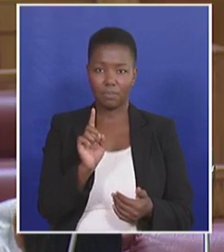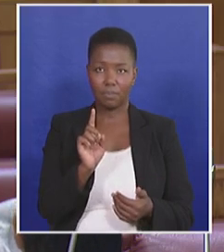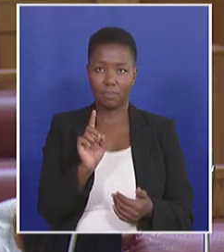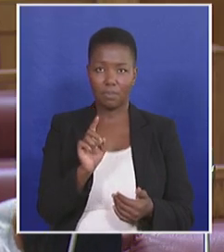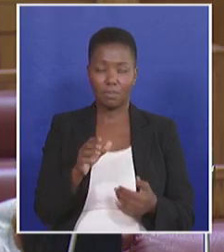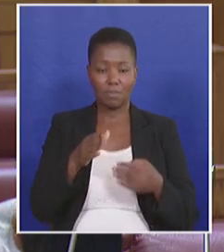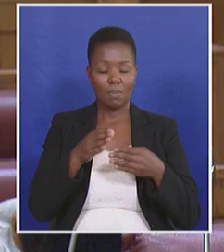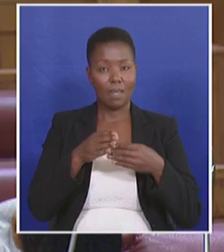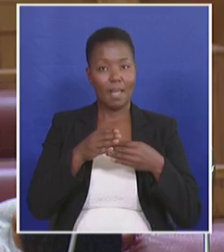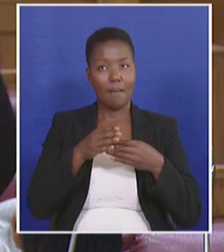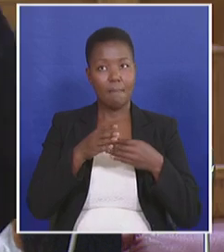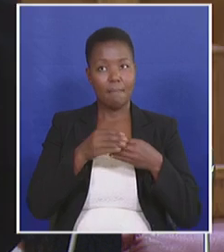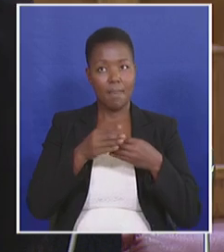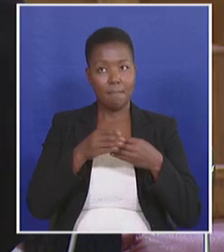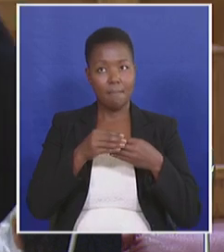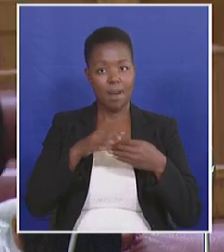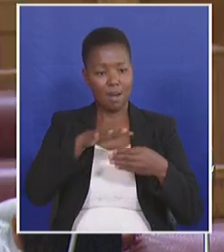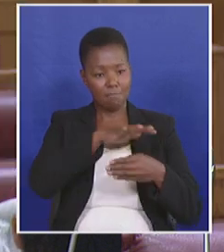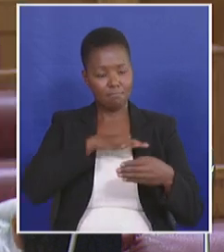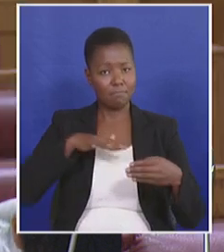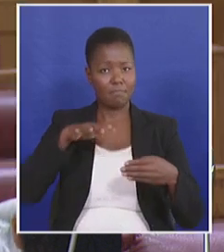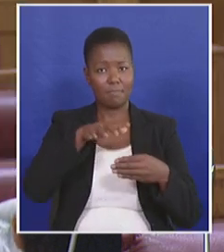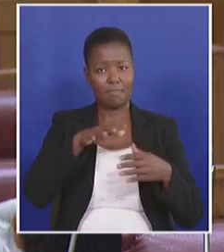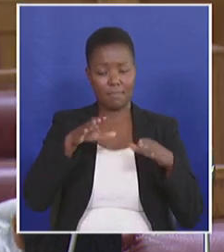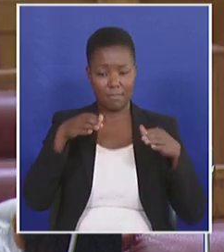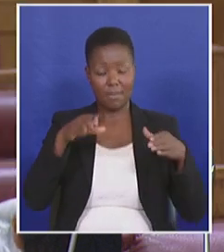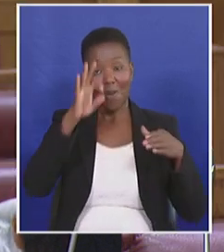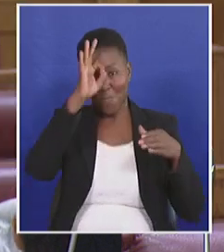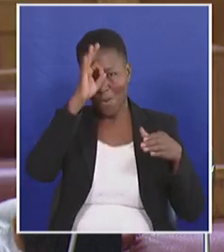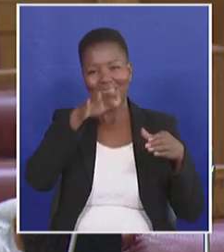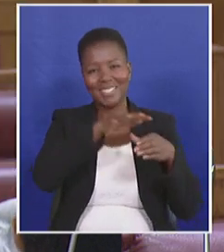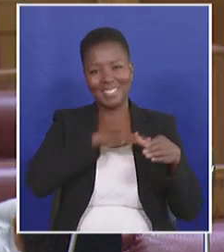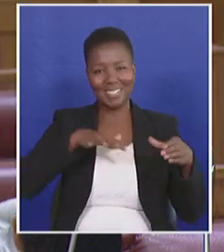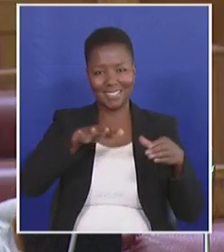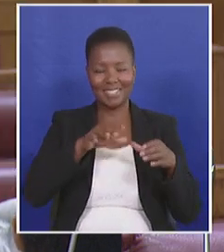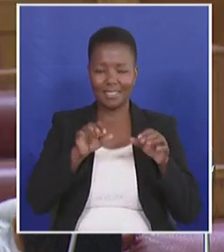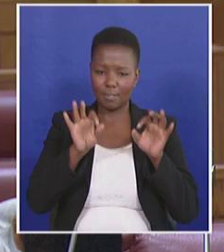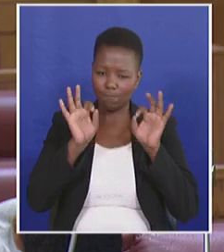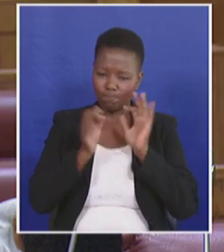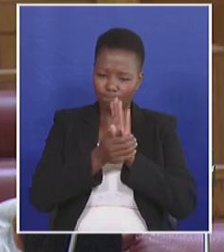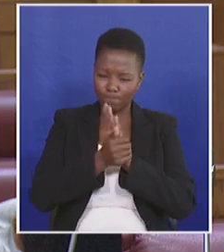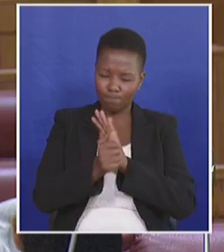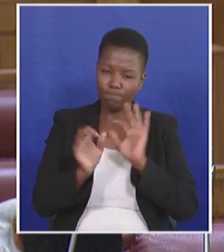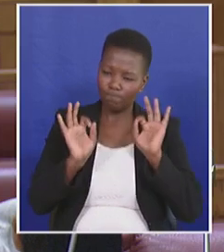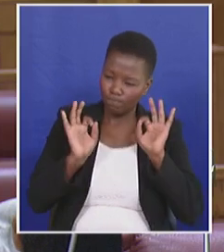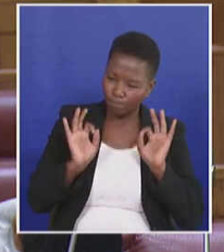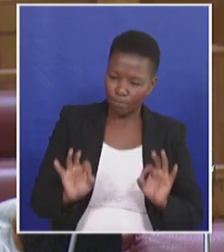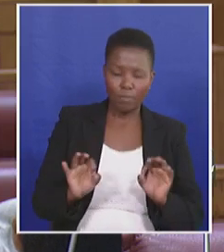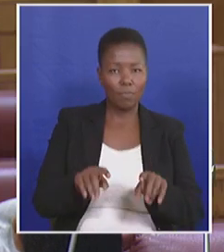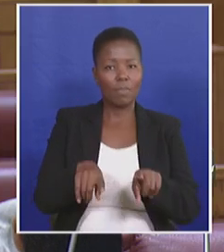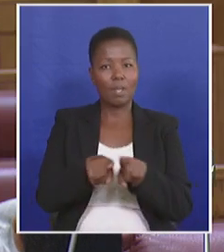members on the ground must be equipped in such a manner that we are able to make